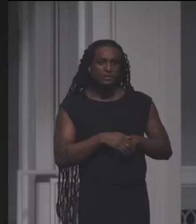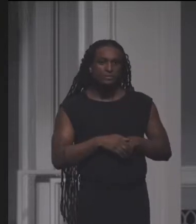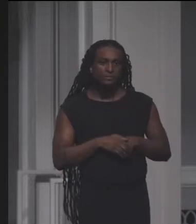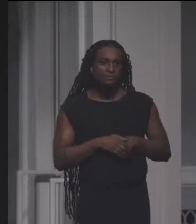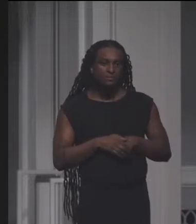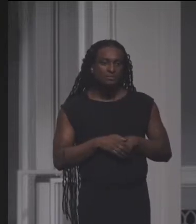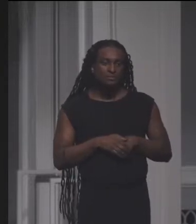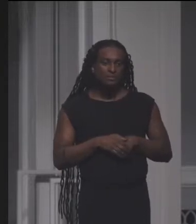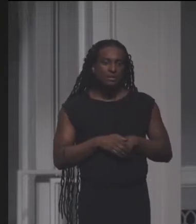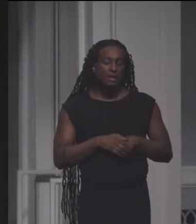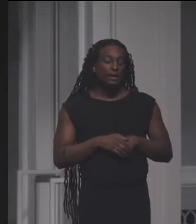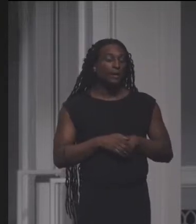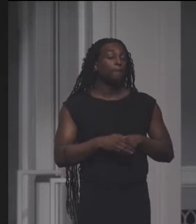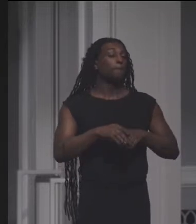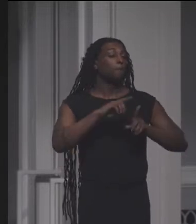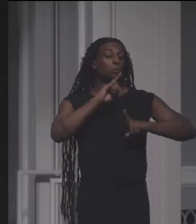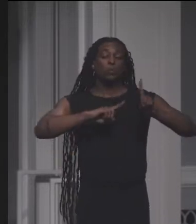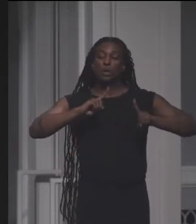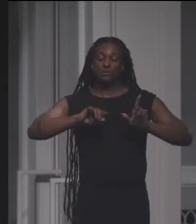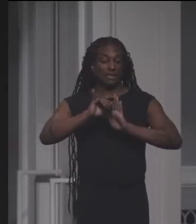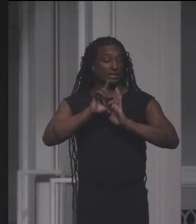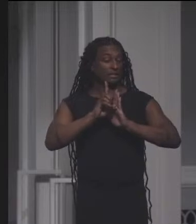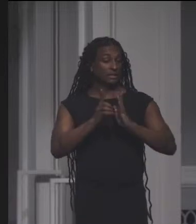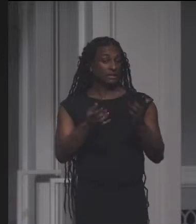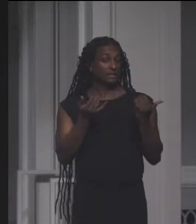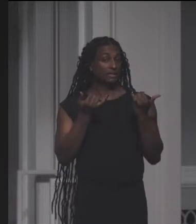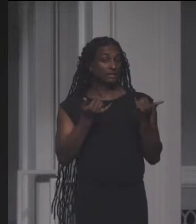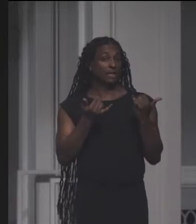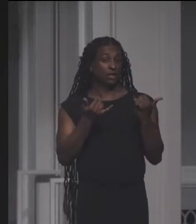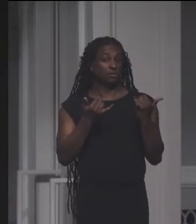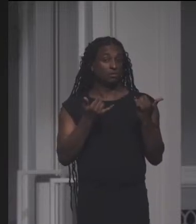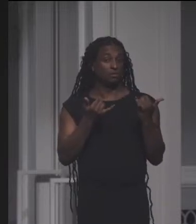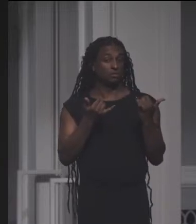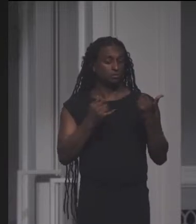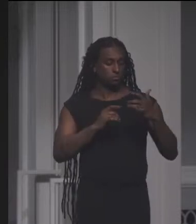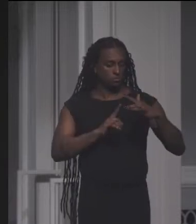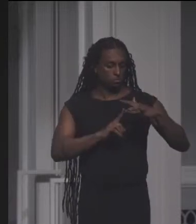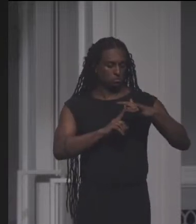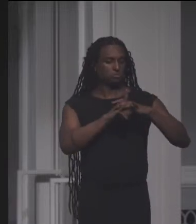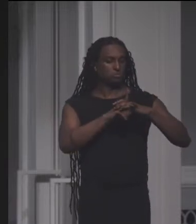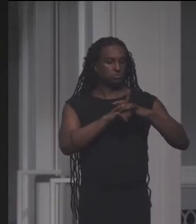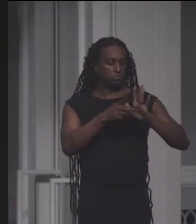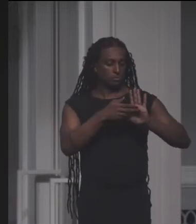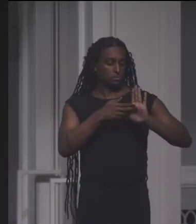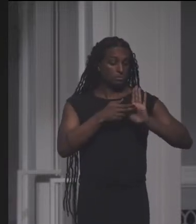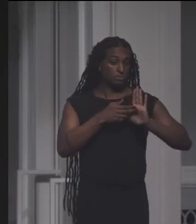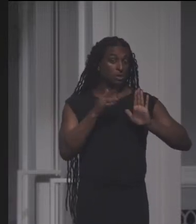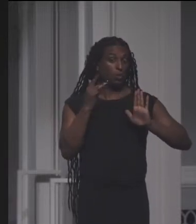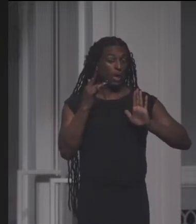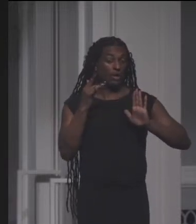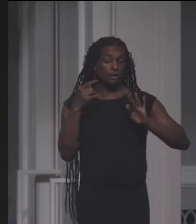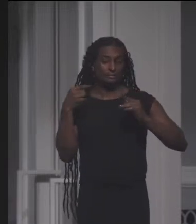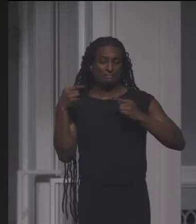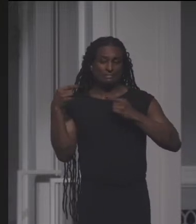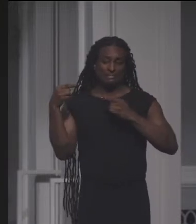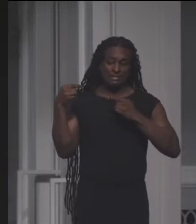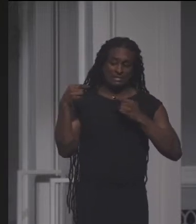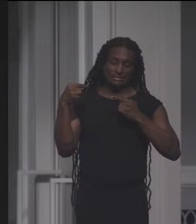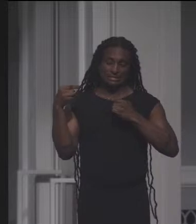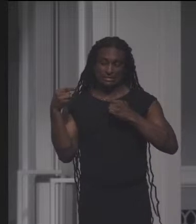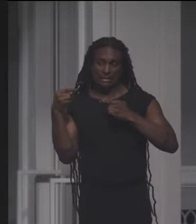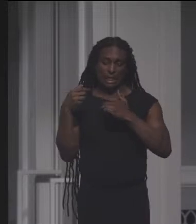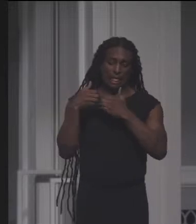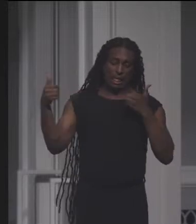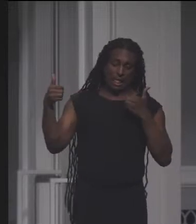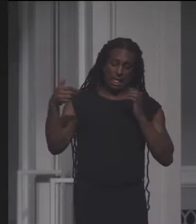quite a few identities these days come from this tension between us and them. And so if you're not divided into